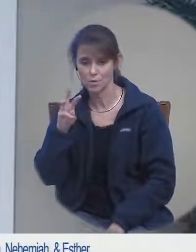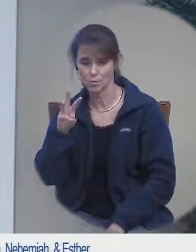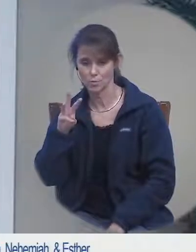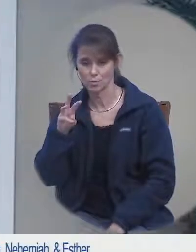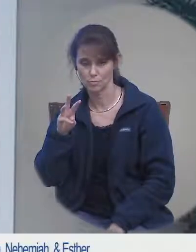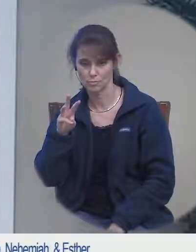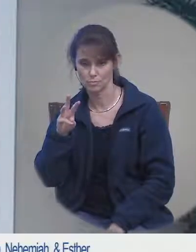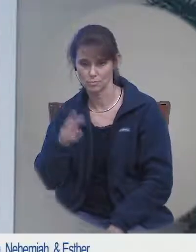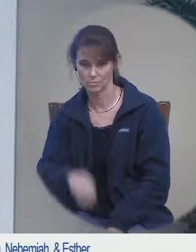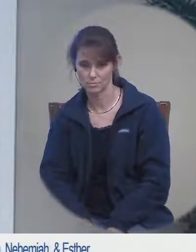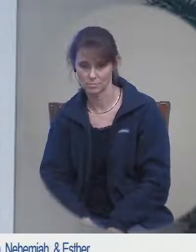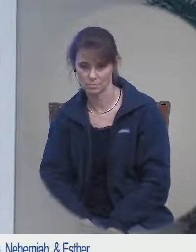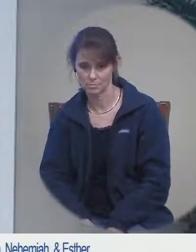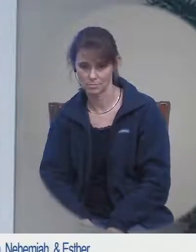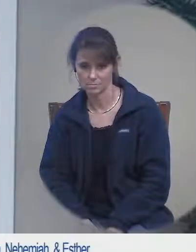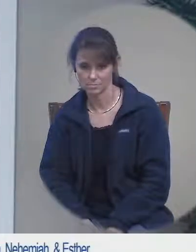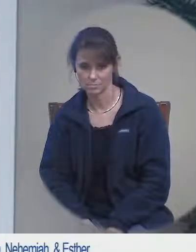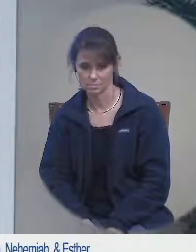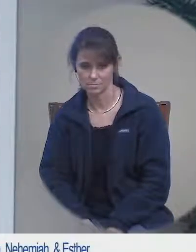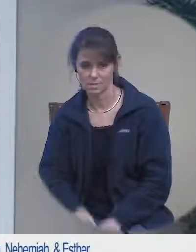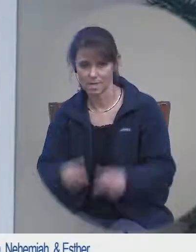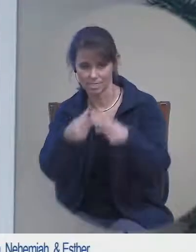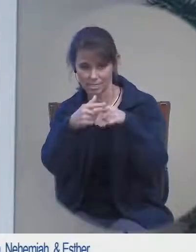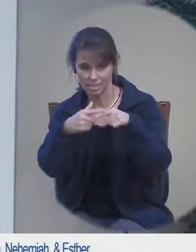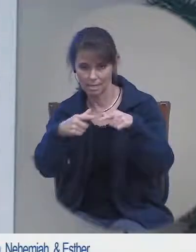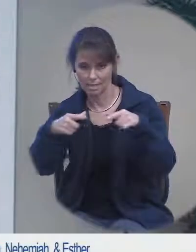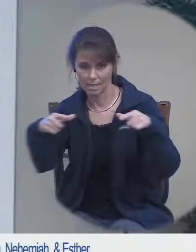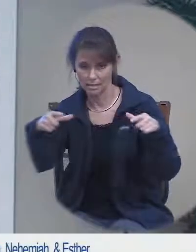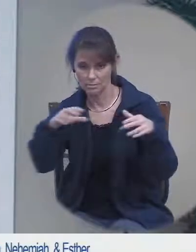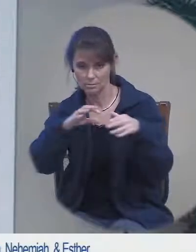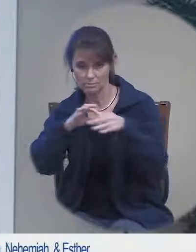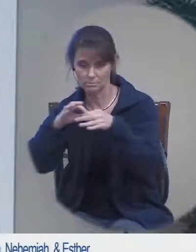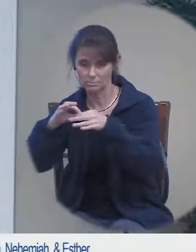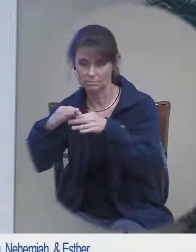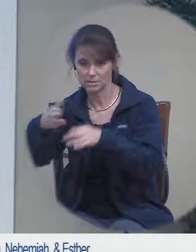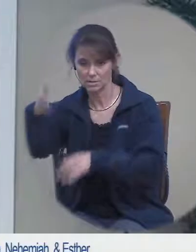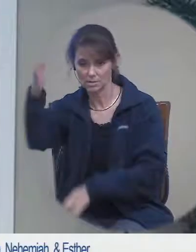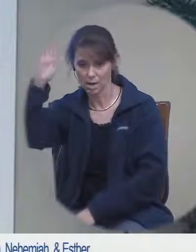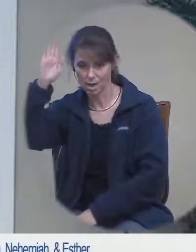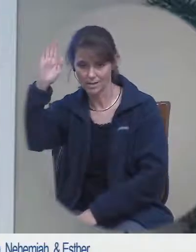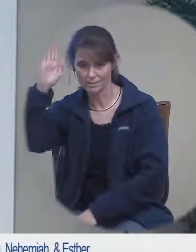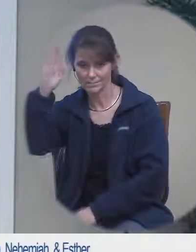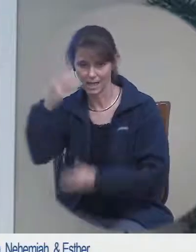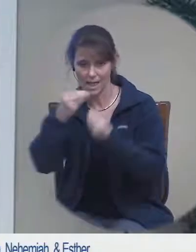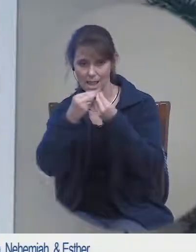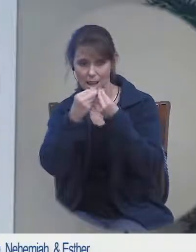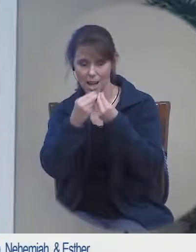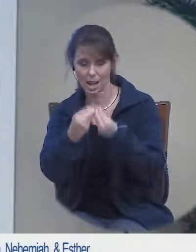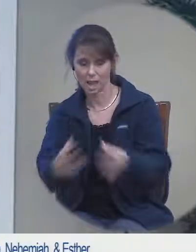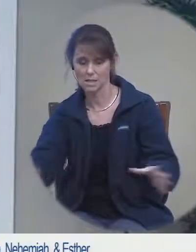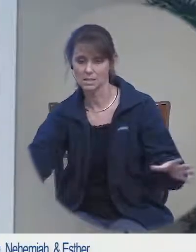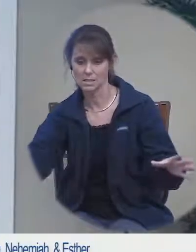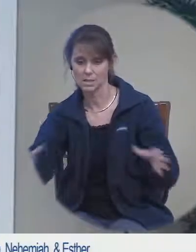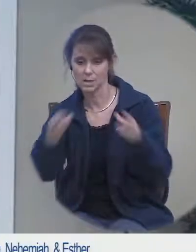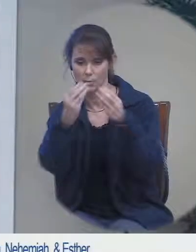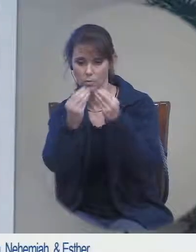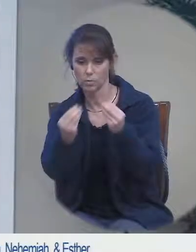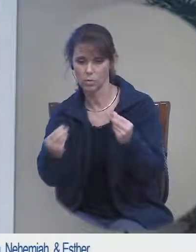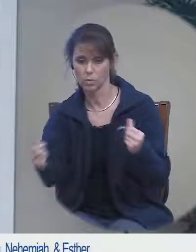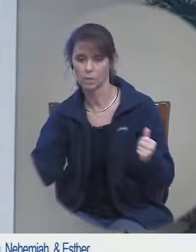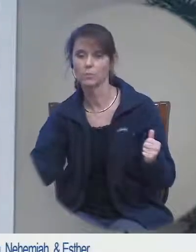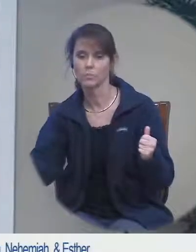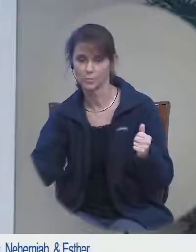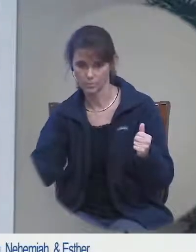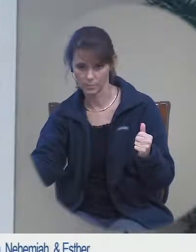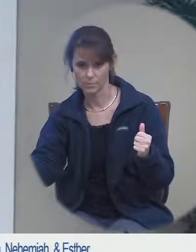Ashdod. They lost the language of God's own people. And it seems to me the impact of that